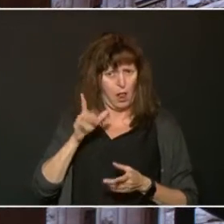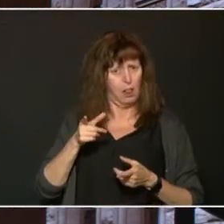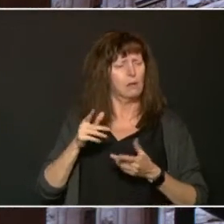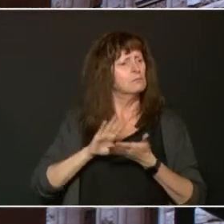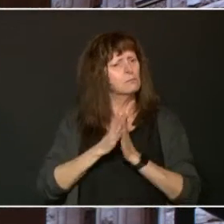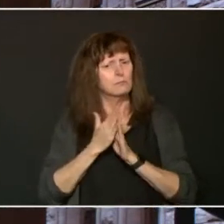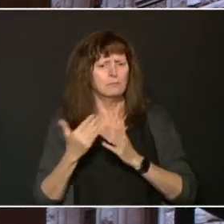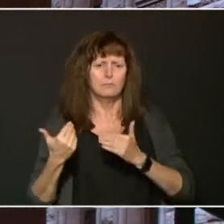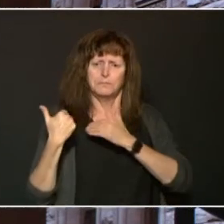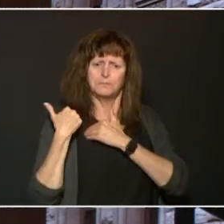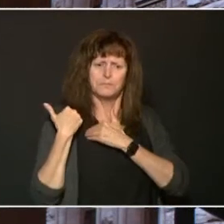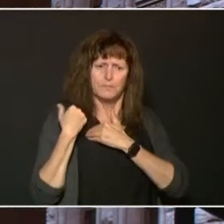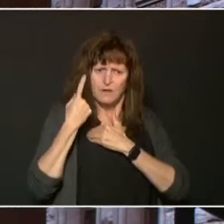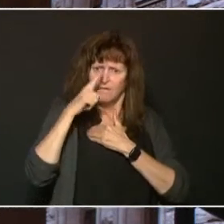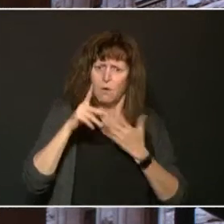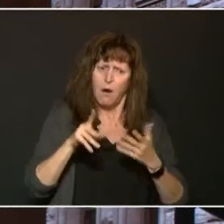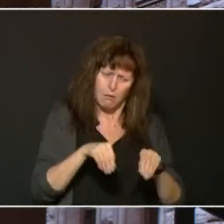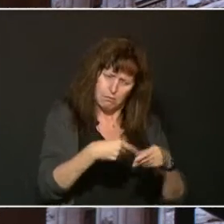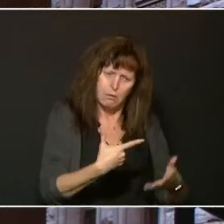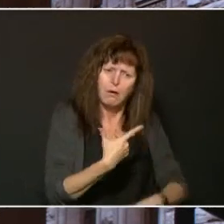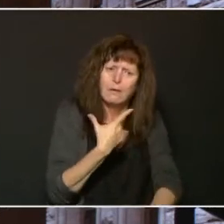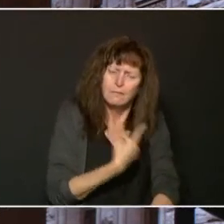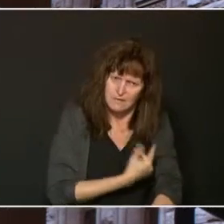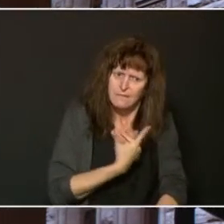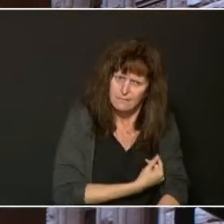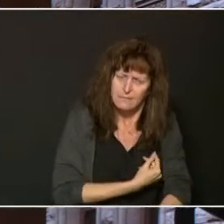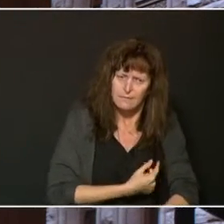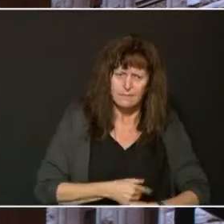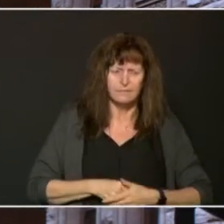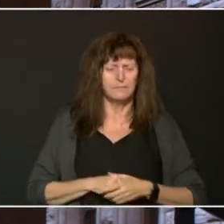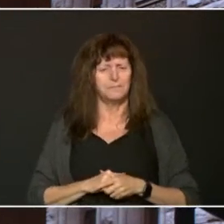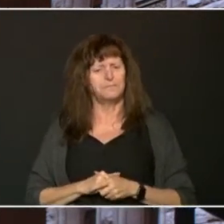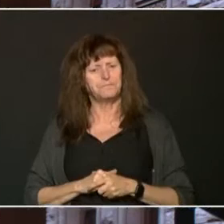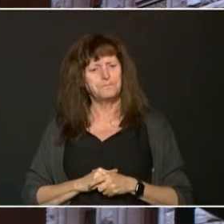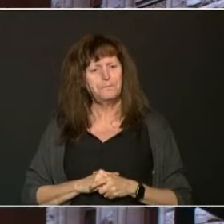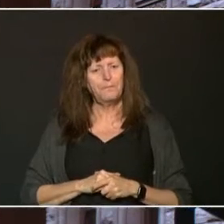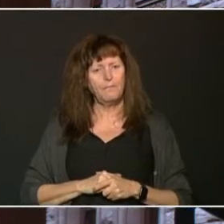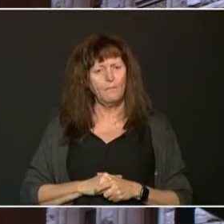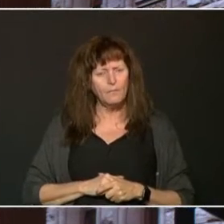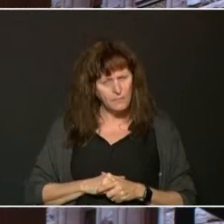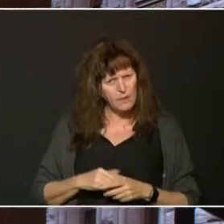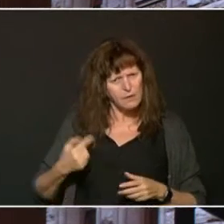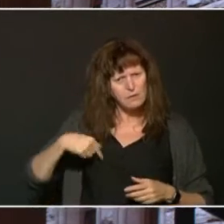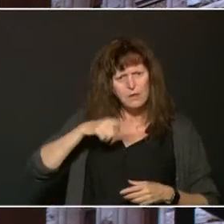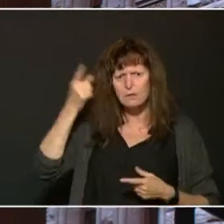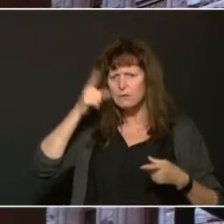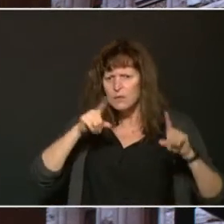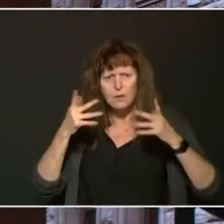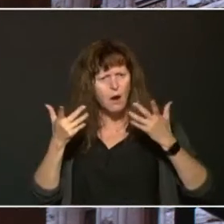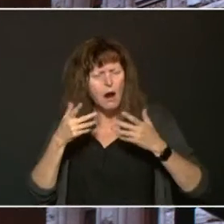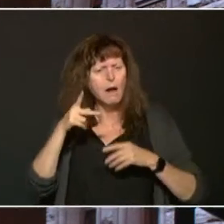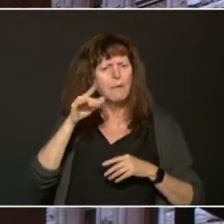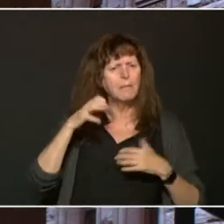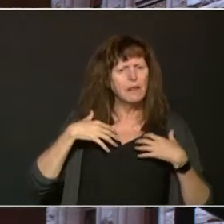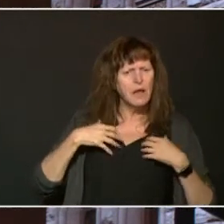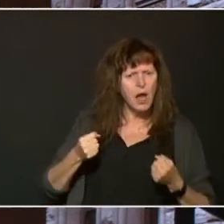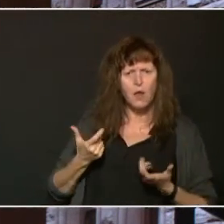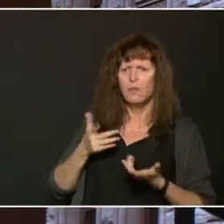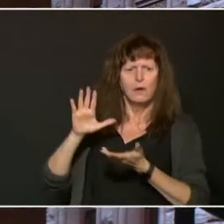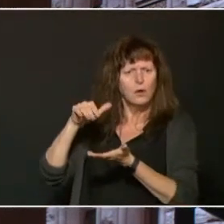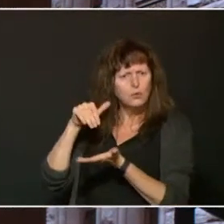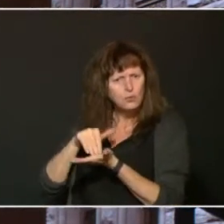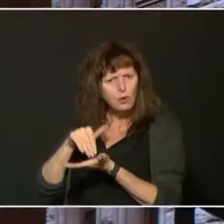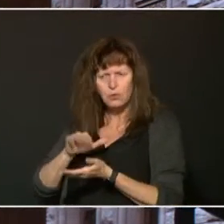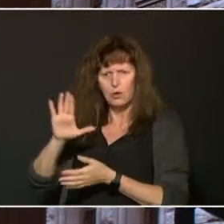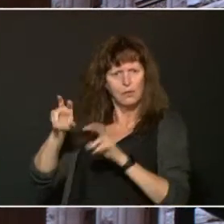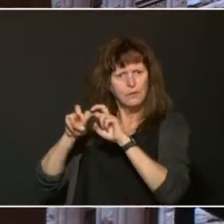strategy during this last phase. In collaboration with public health units, primary care physicians and teams in